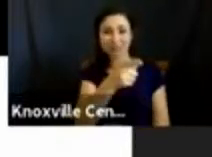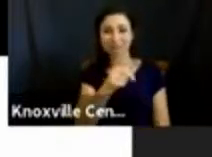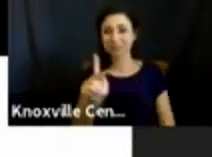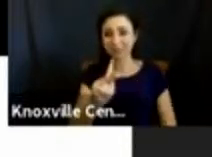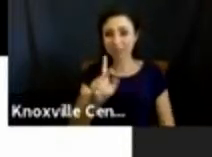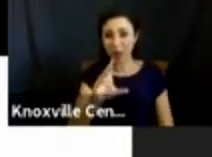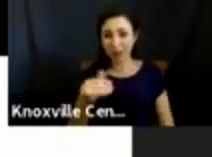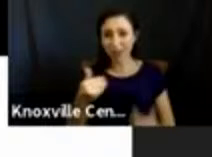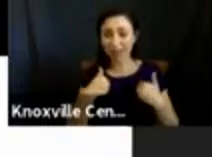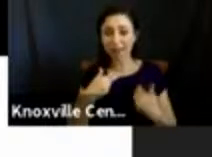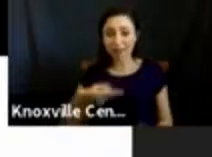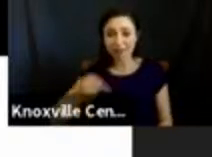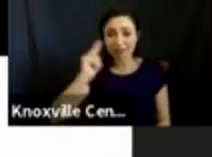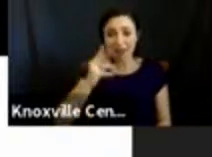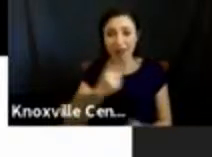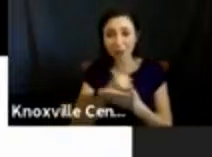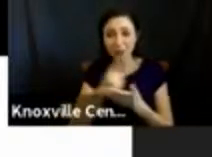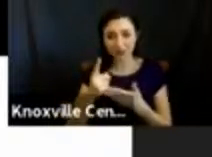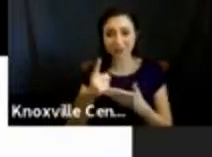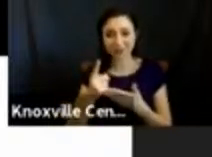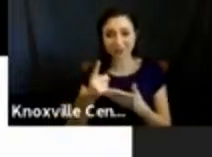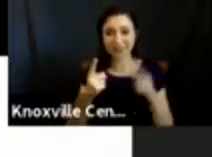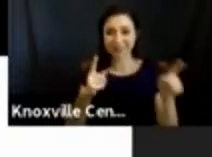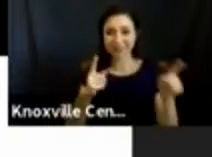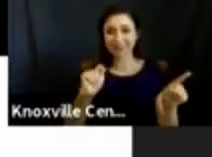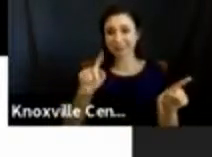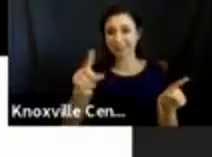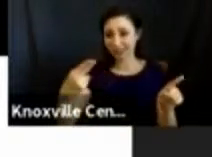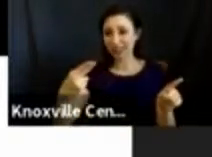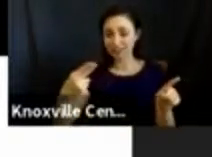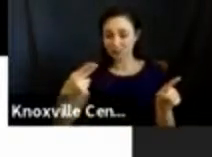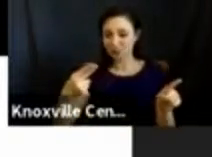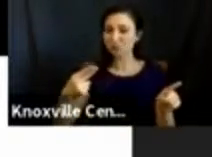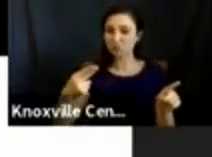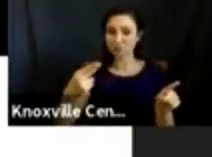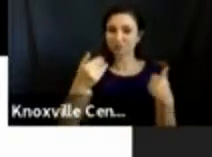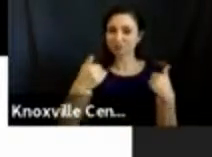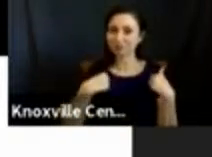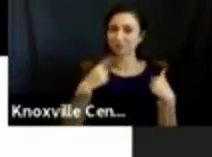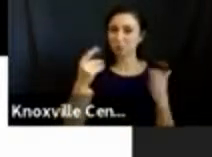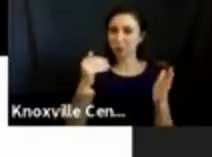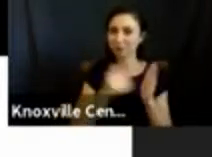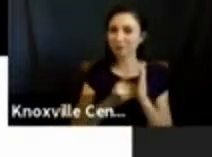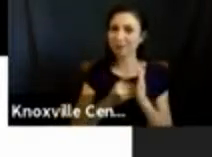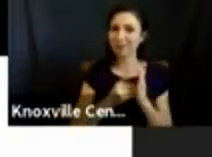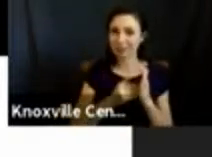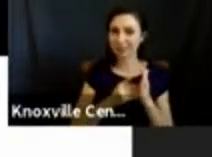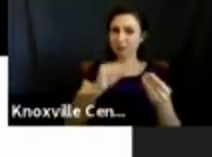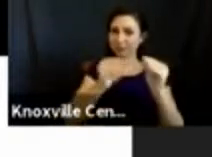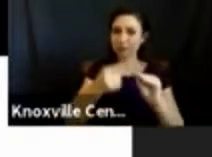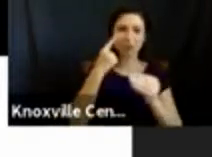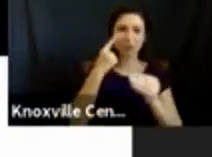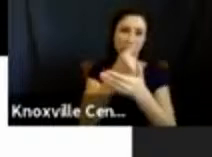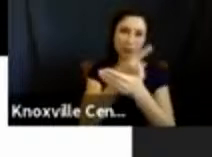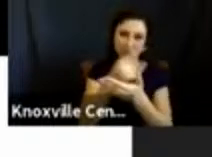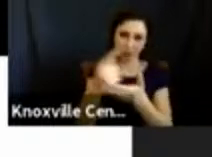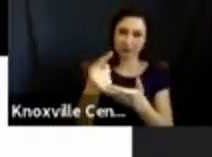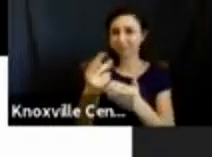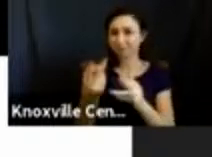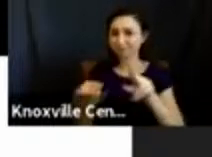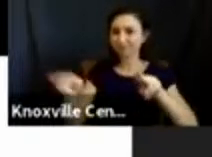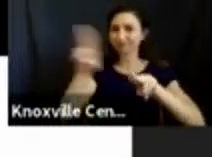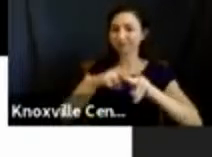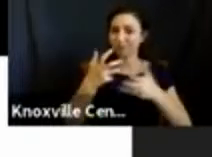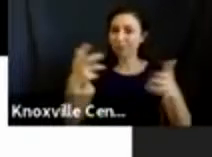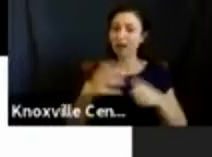from TDH, but it broke that 1,000 mark for a week. The Knoxville district, those counties in the